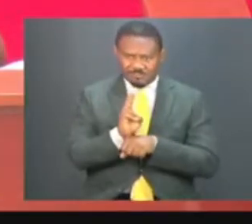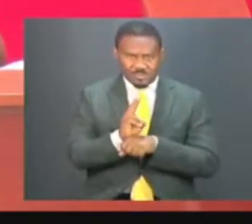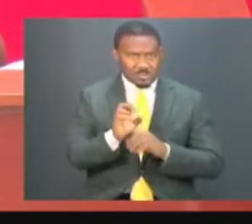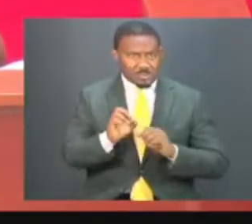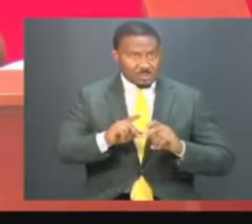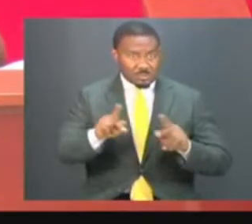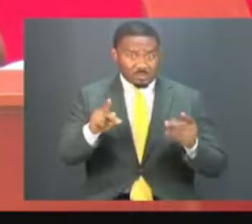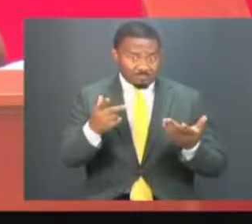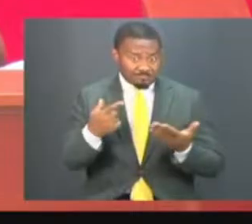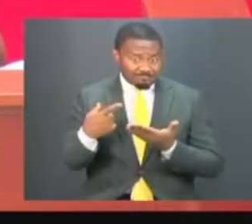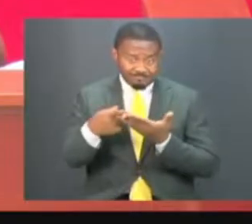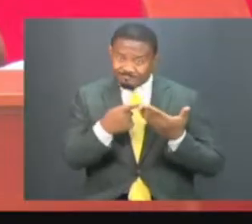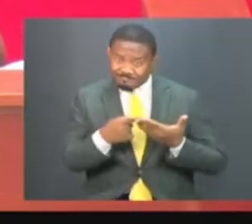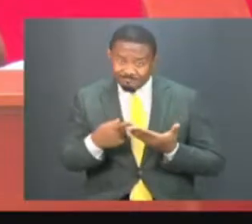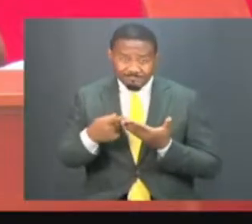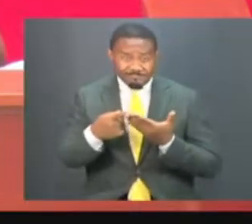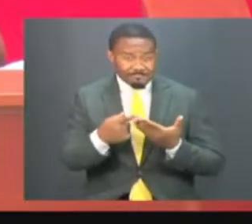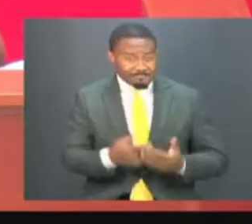to deal with it.